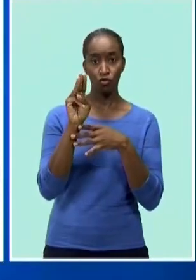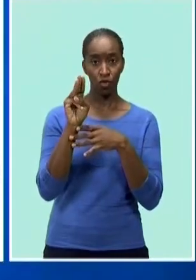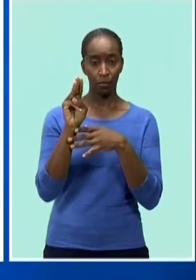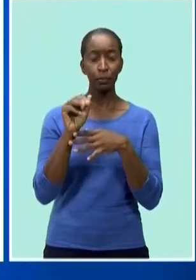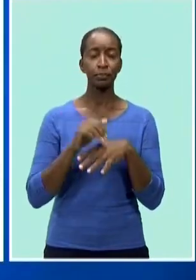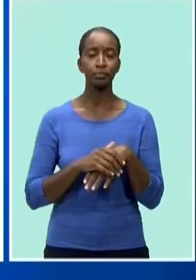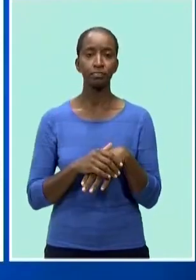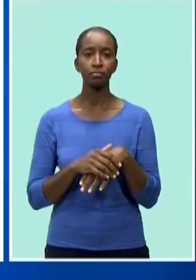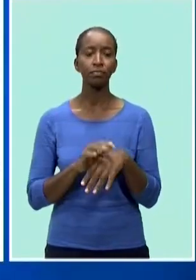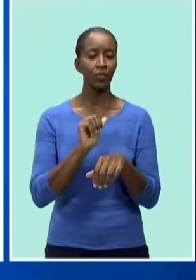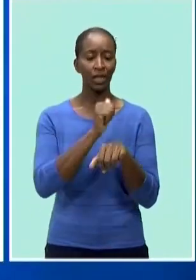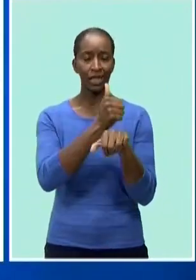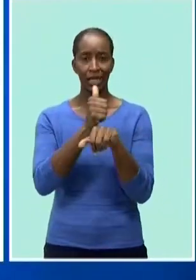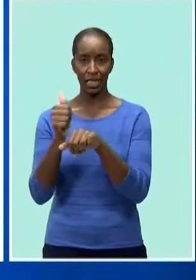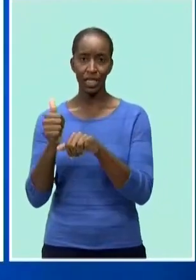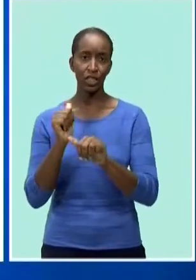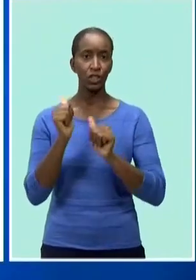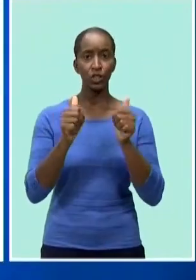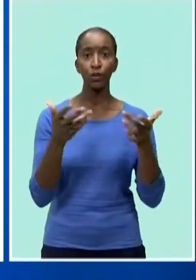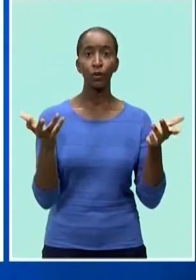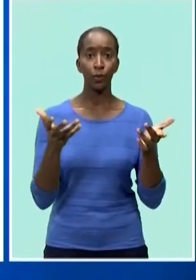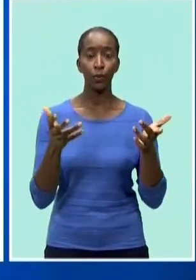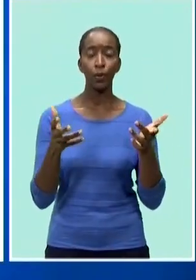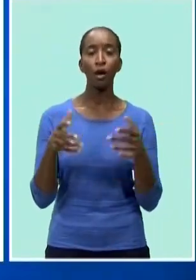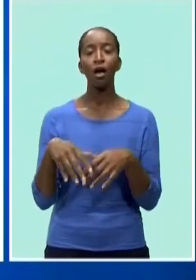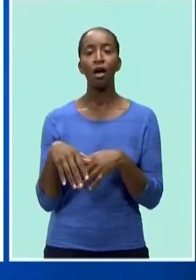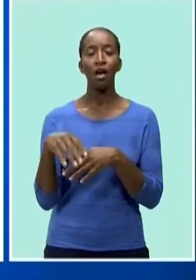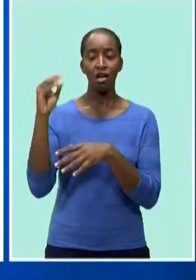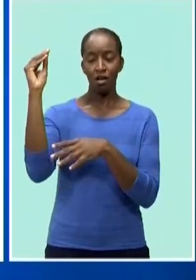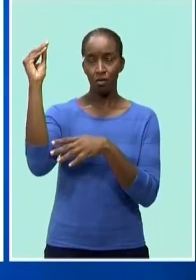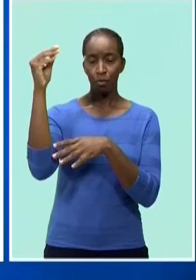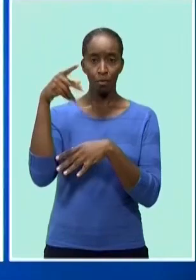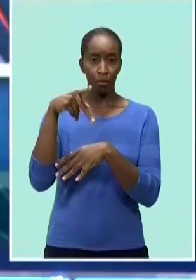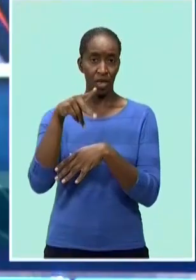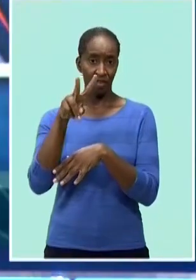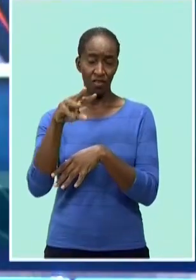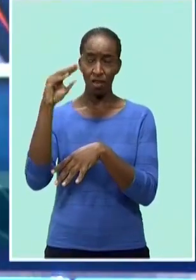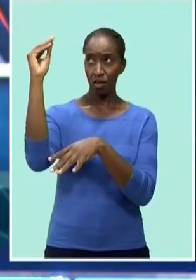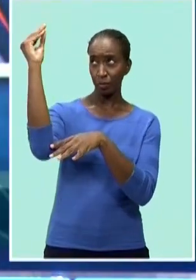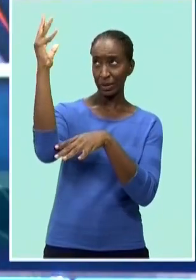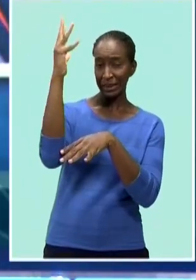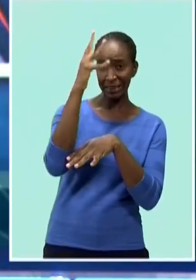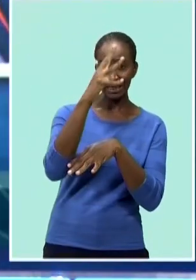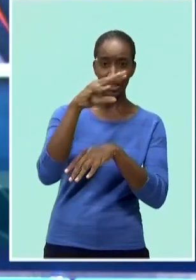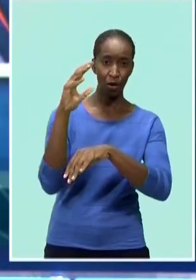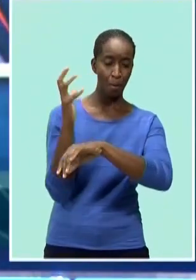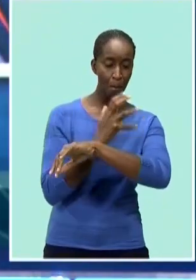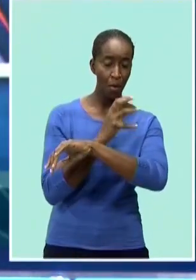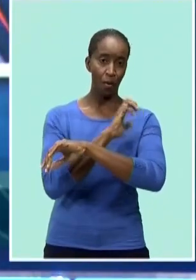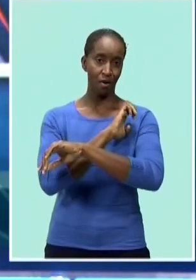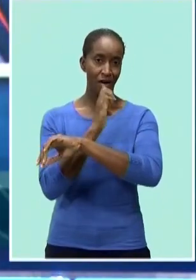solar PV systems with battery backup at 22 community and resource centers and pavilions, as well as